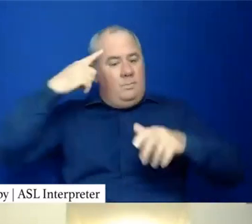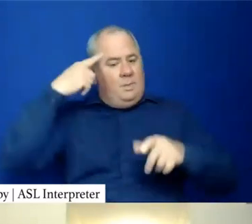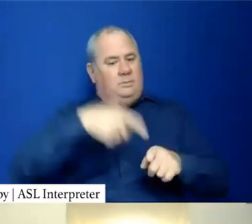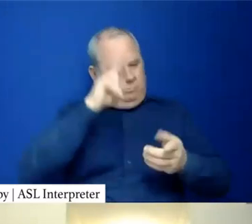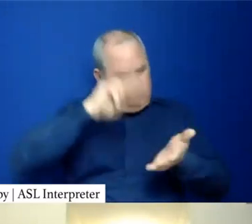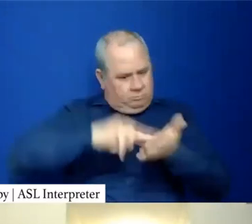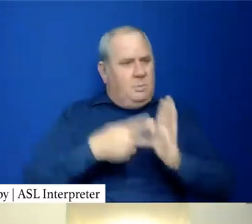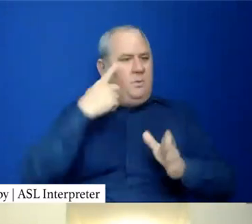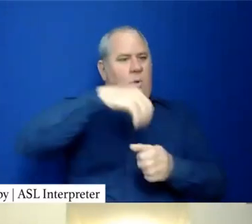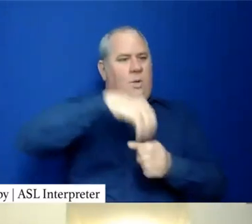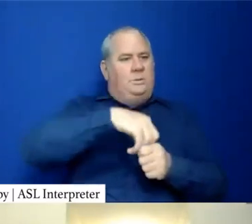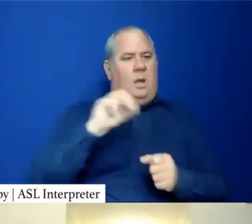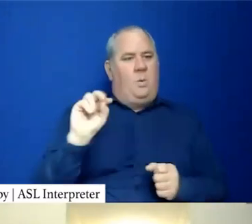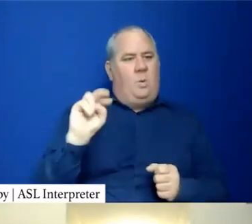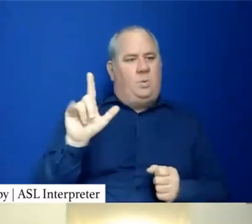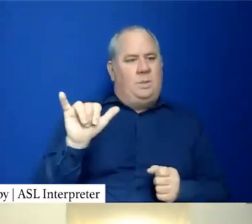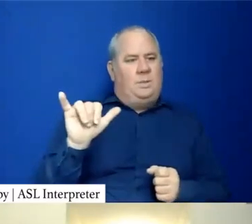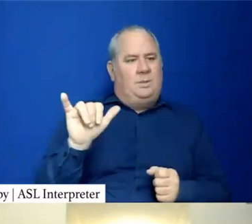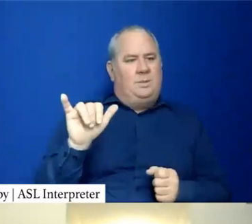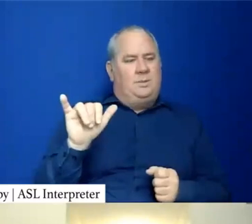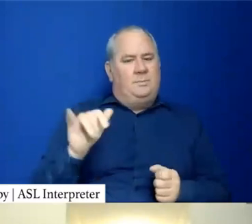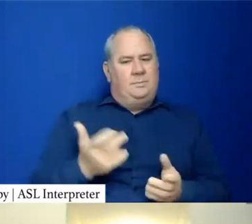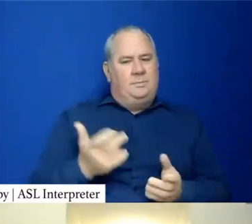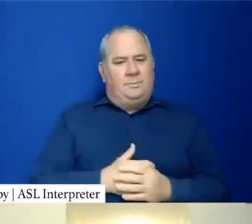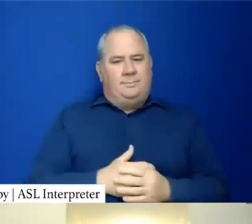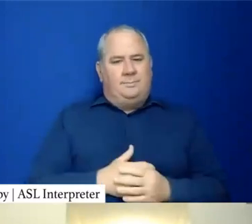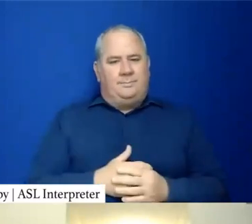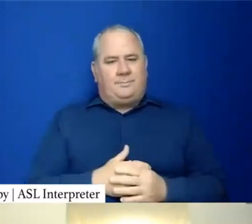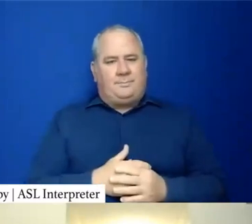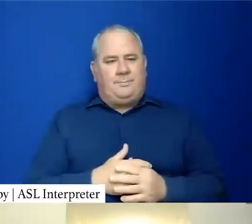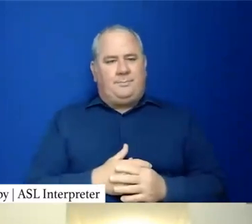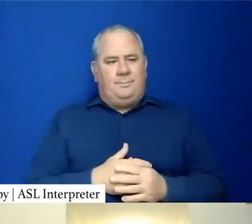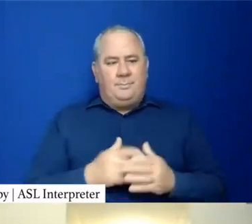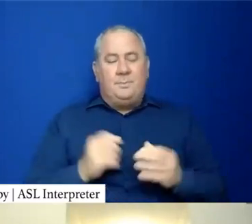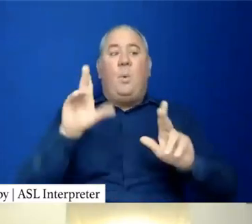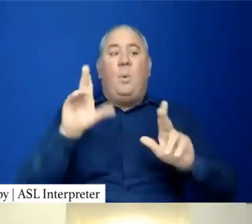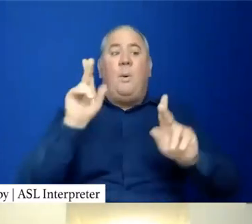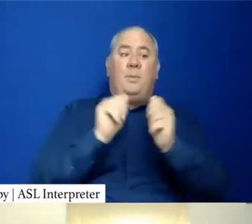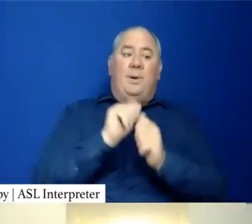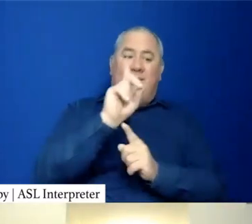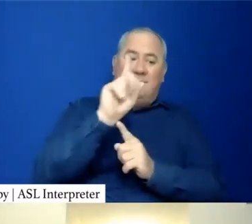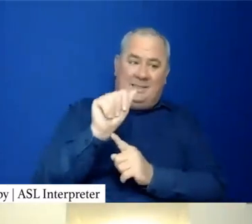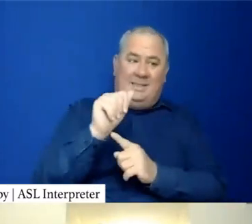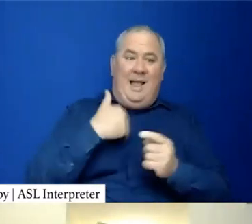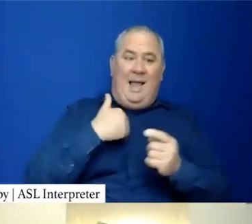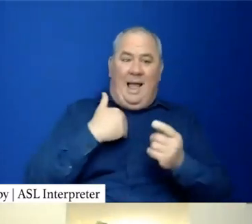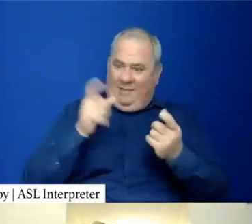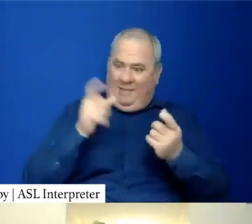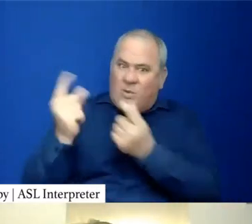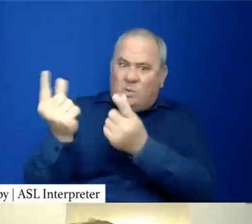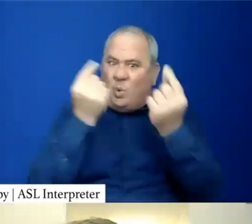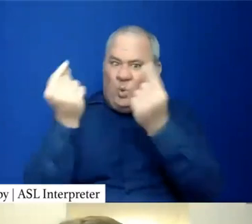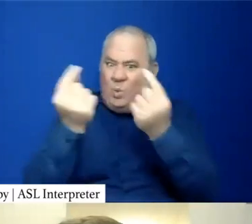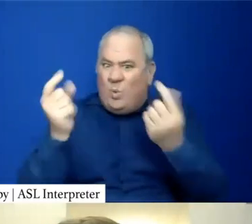use. But, like, people with disabilities have stuff to do. Mm-hmm. And, like, even